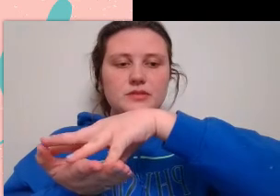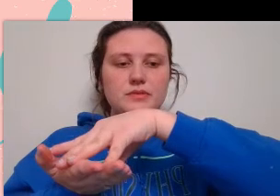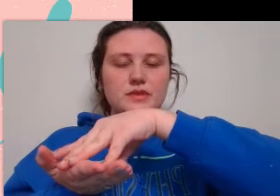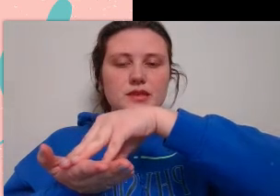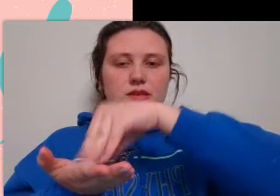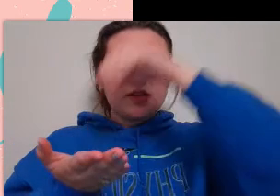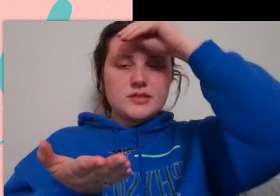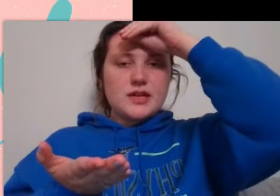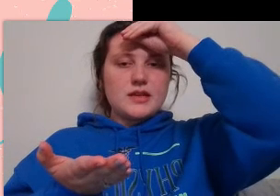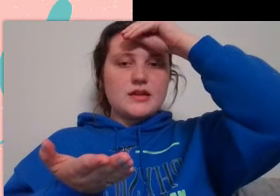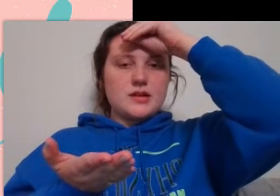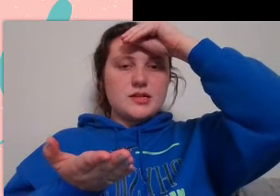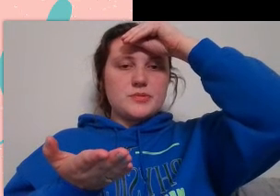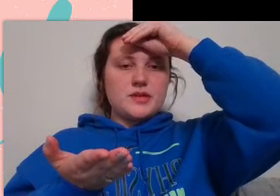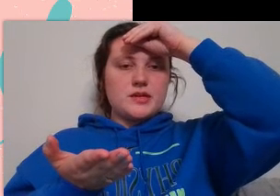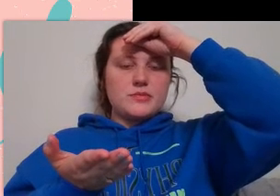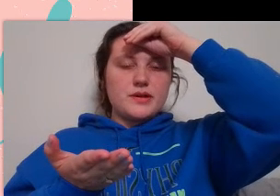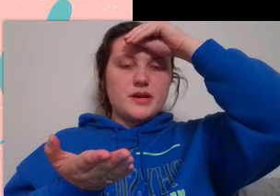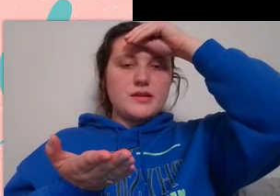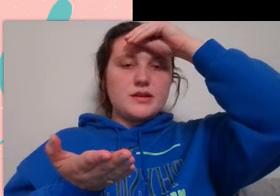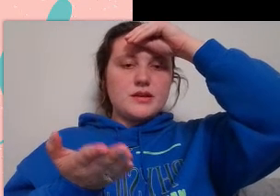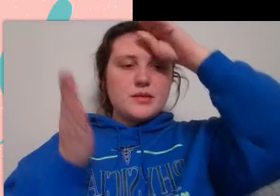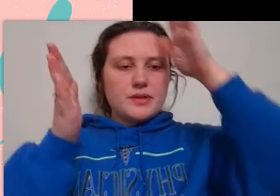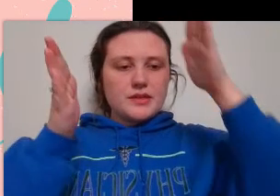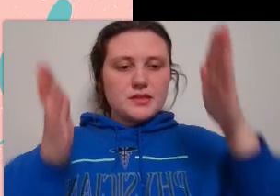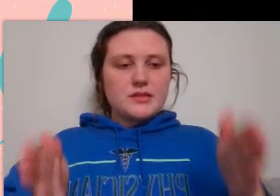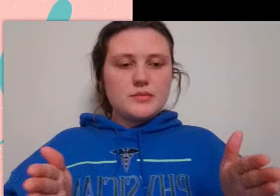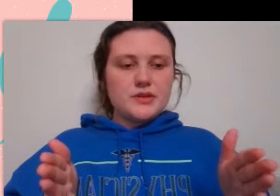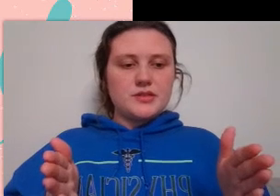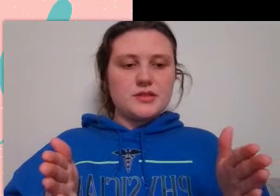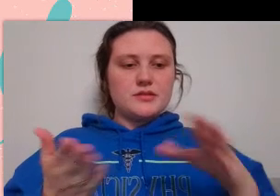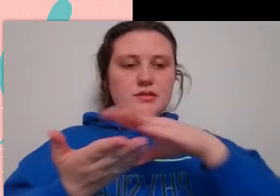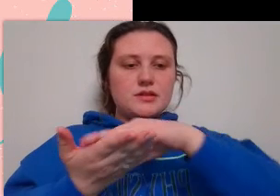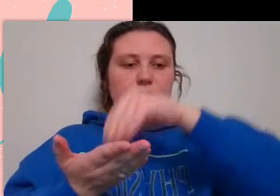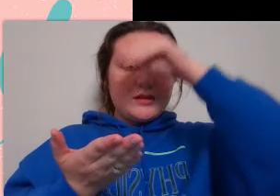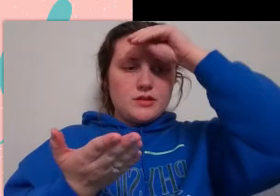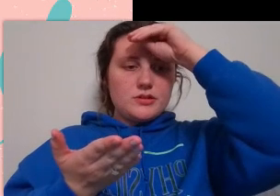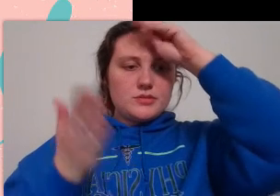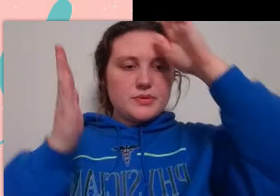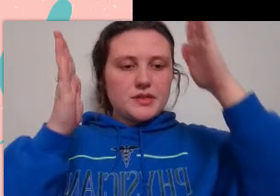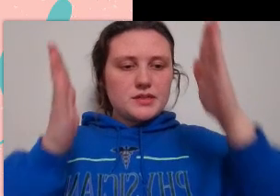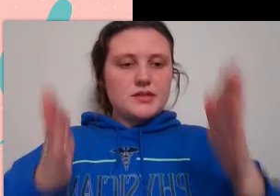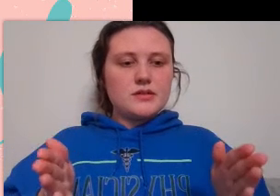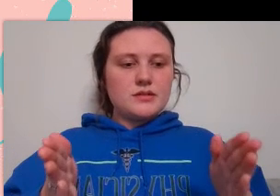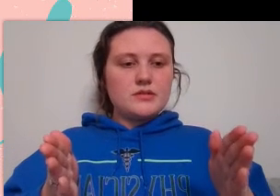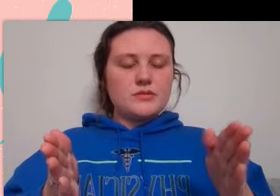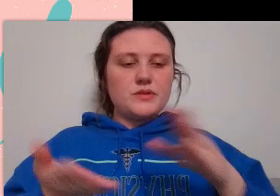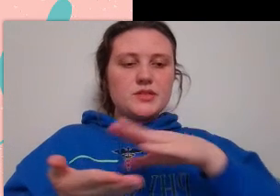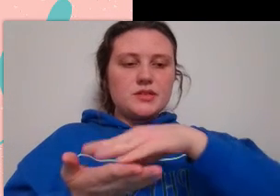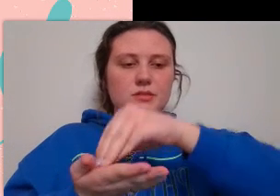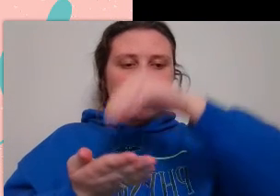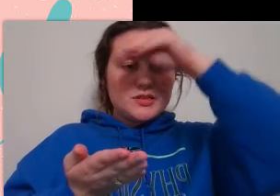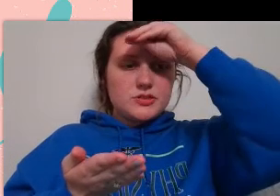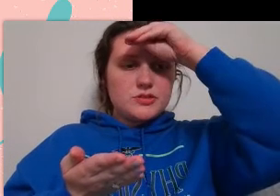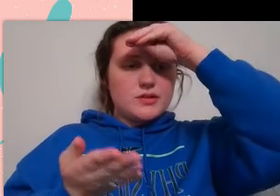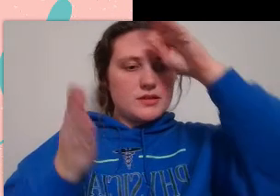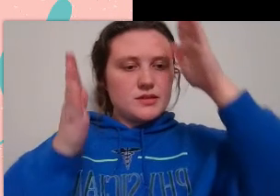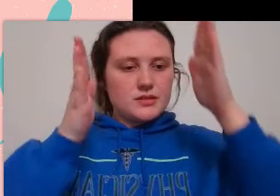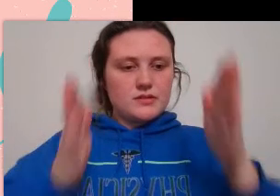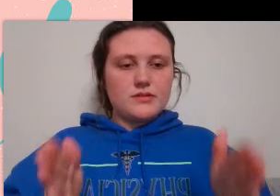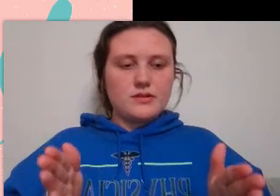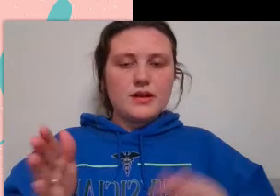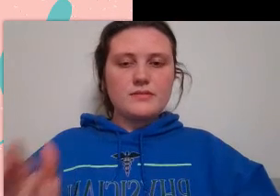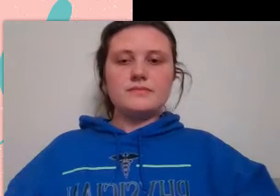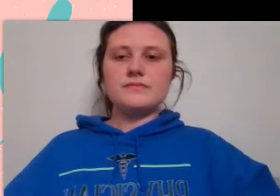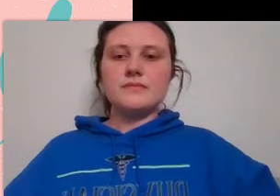learn. So think like you're taking that knowledge and putting it in your brain, plus person. Learn person, which is going to be